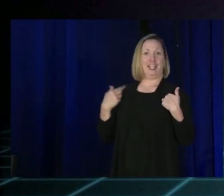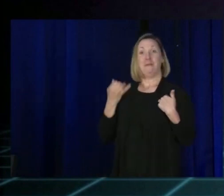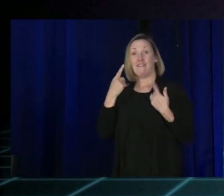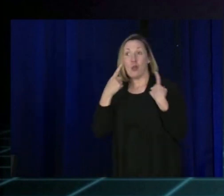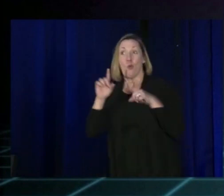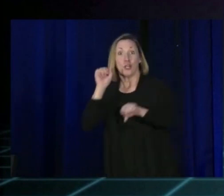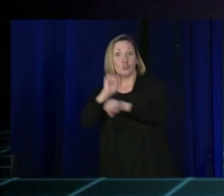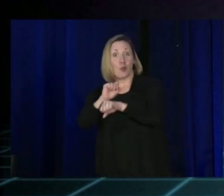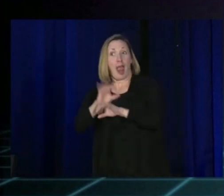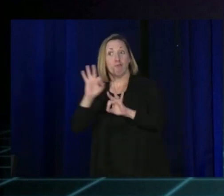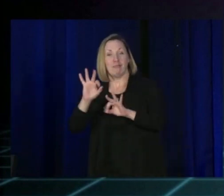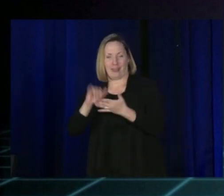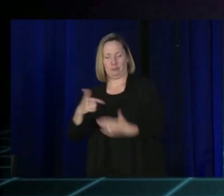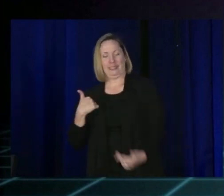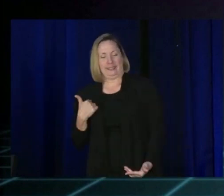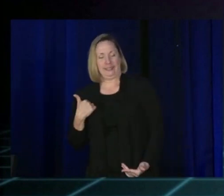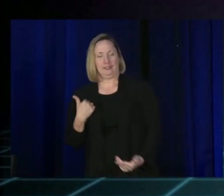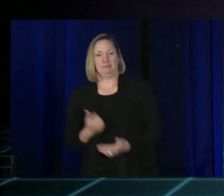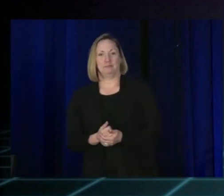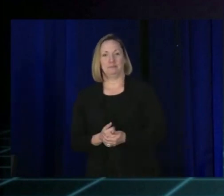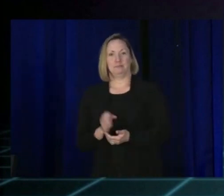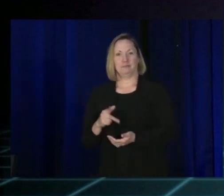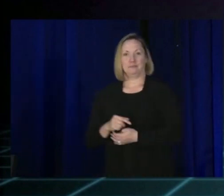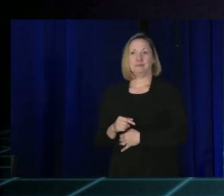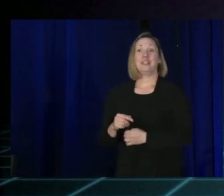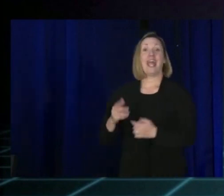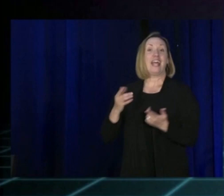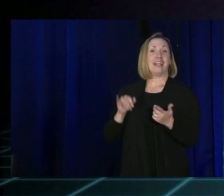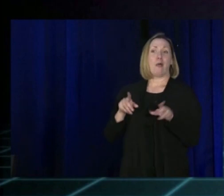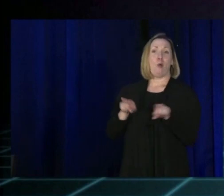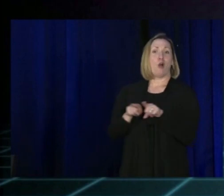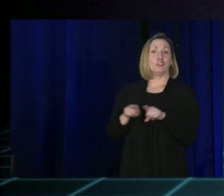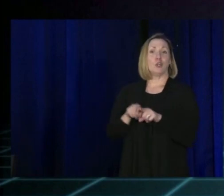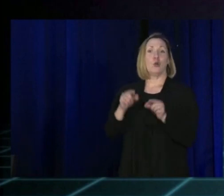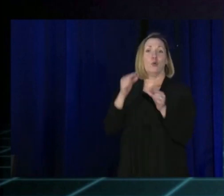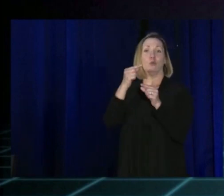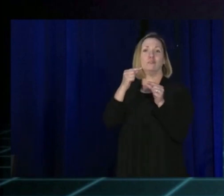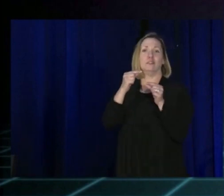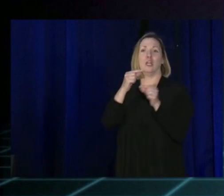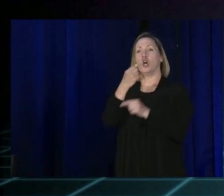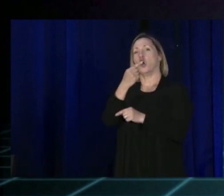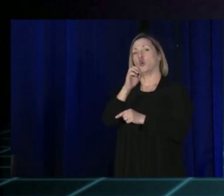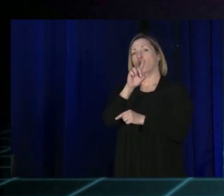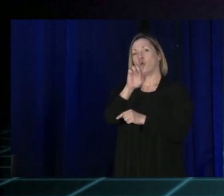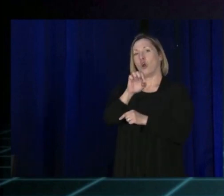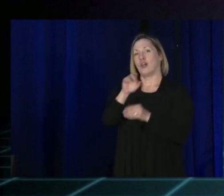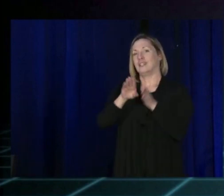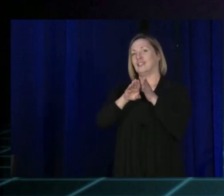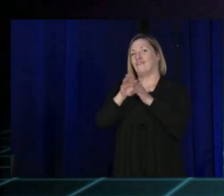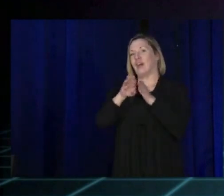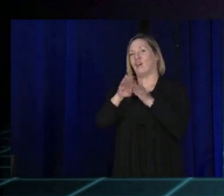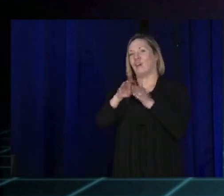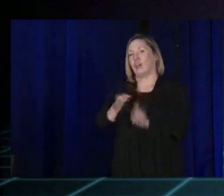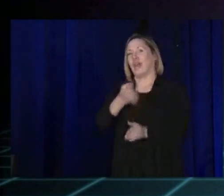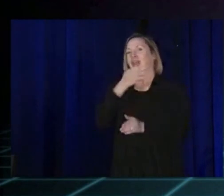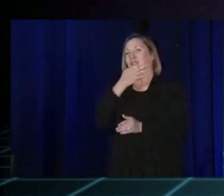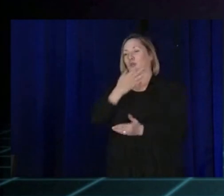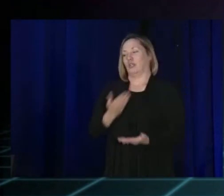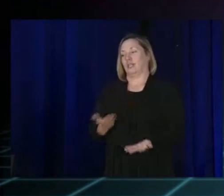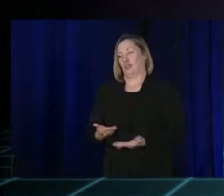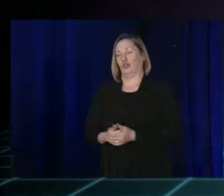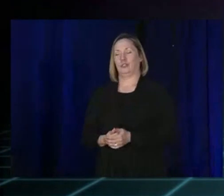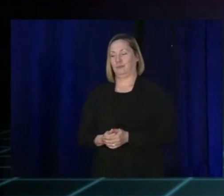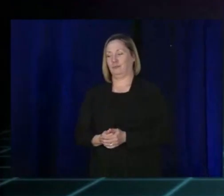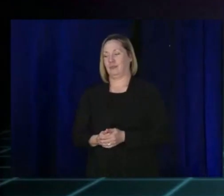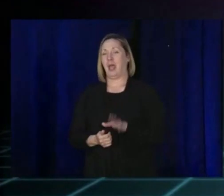that was totally on me, all right? And I'm also a Google developer expert here. But you didn't come to